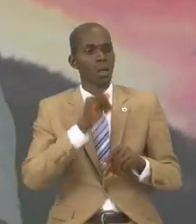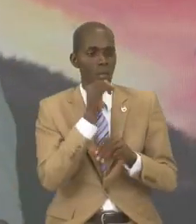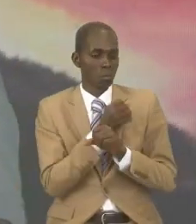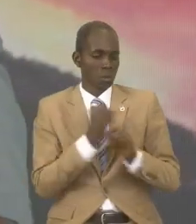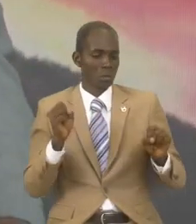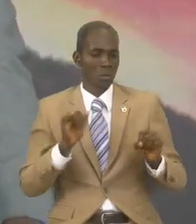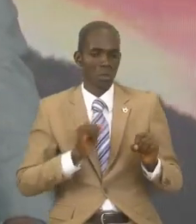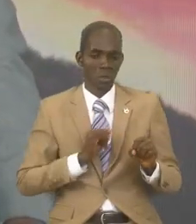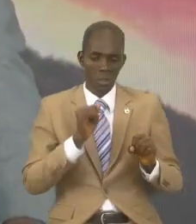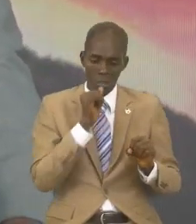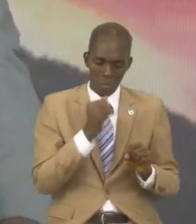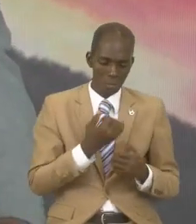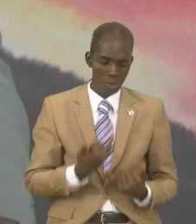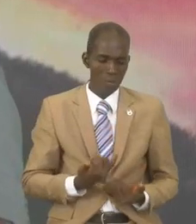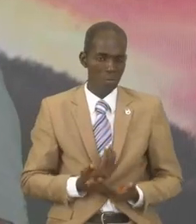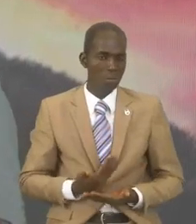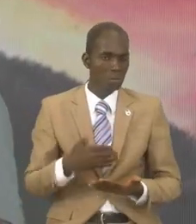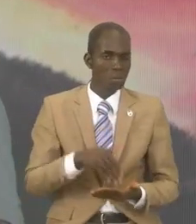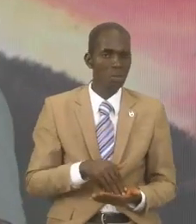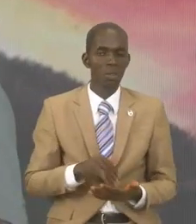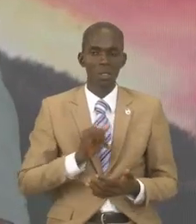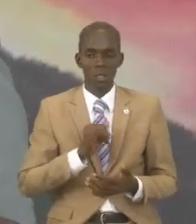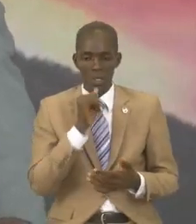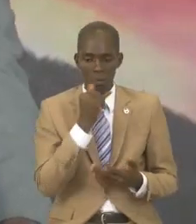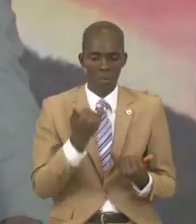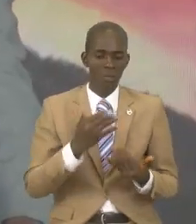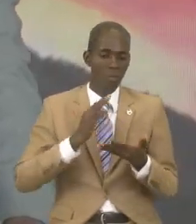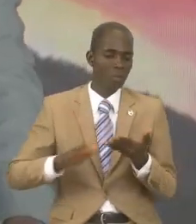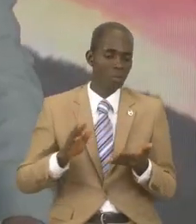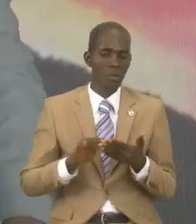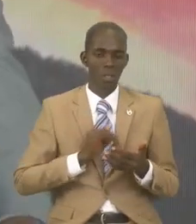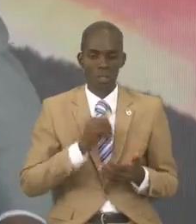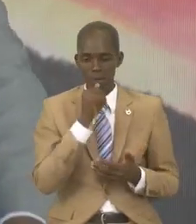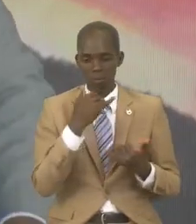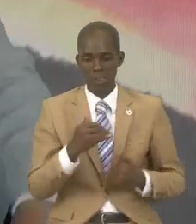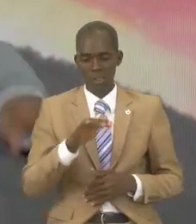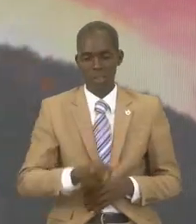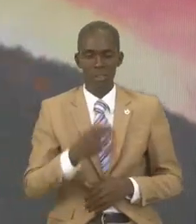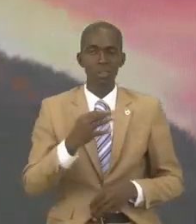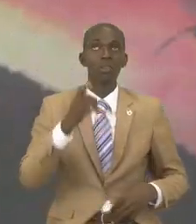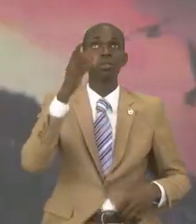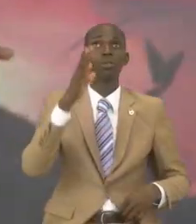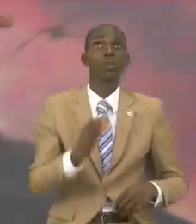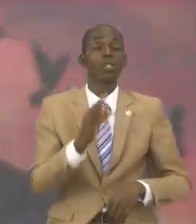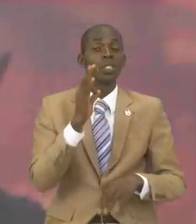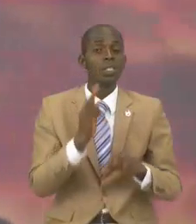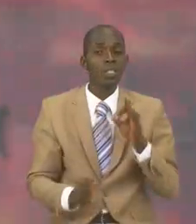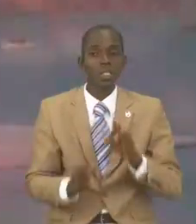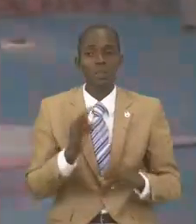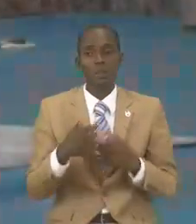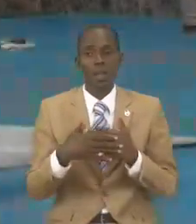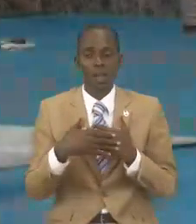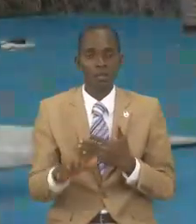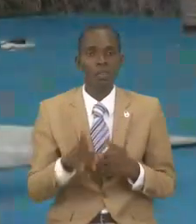justified, I'm born again, I'm forgiven, I'm a child of God. If with that